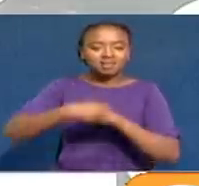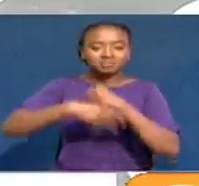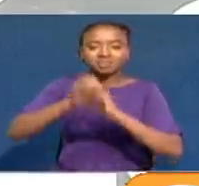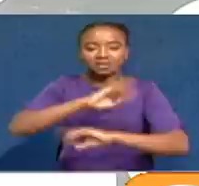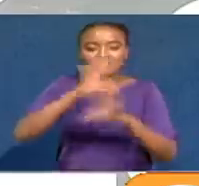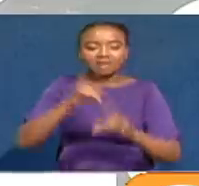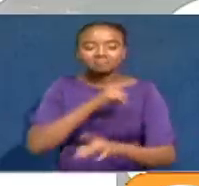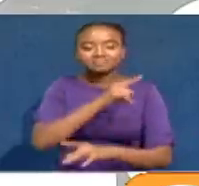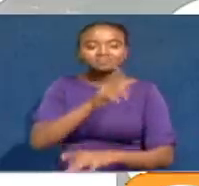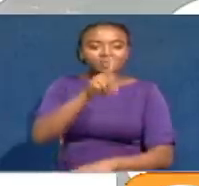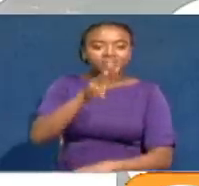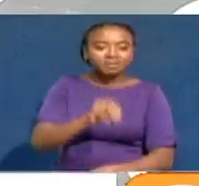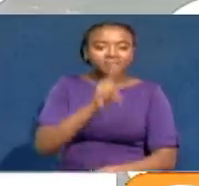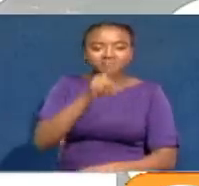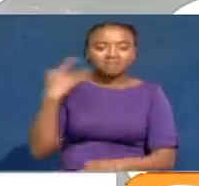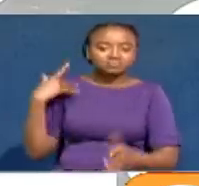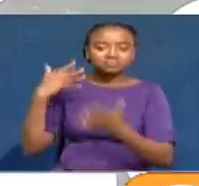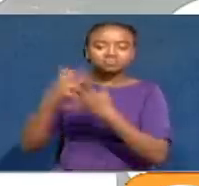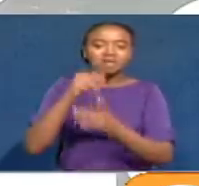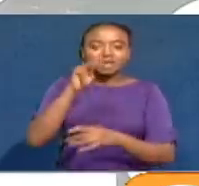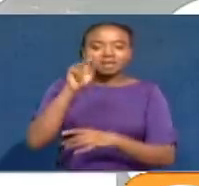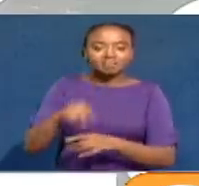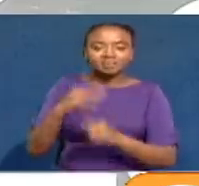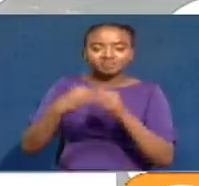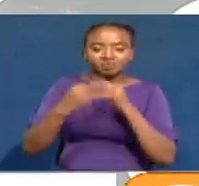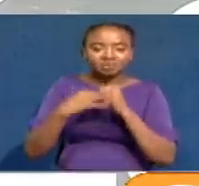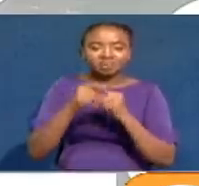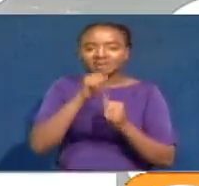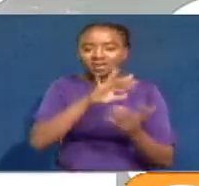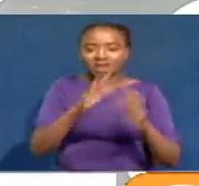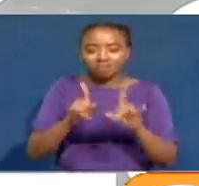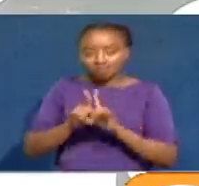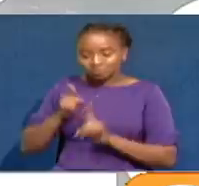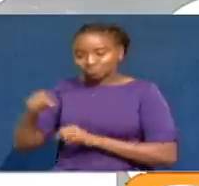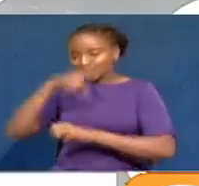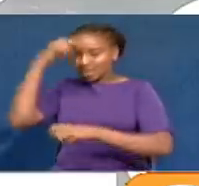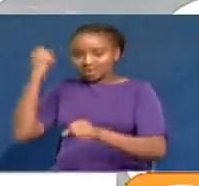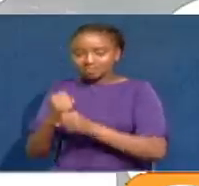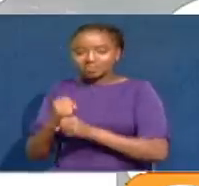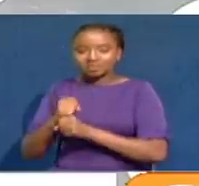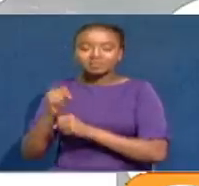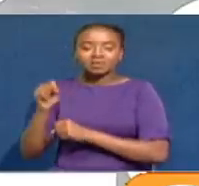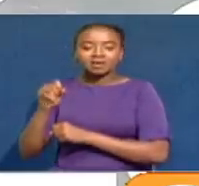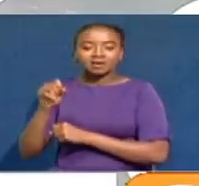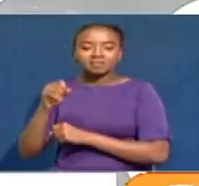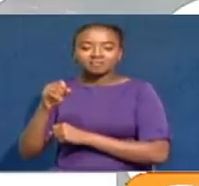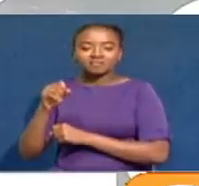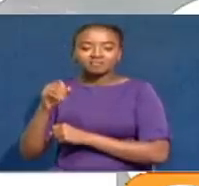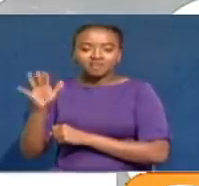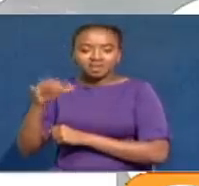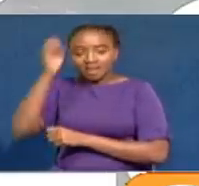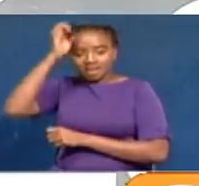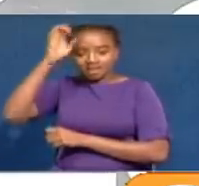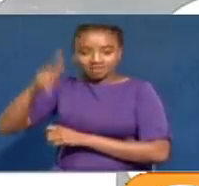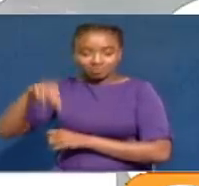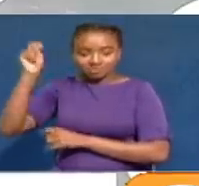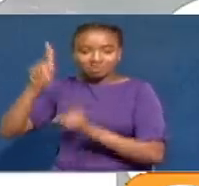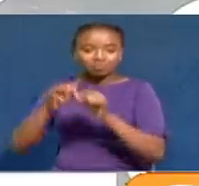been MP for Kibra. And I'll tell him about the years Hasla has been MP for Eldoret North. I'll remind him about